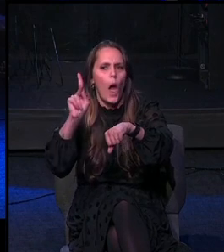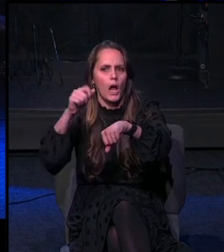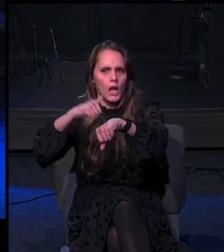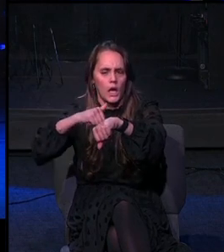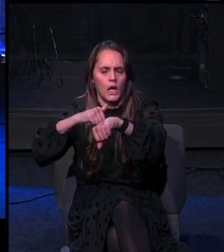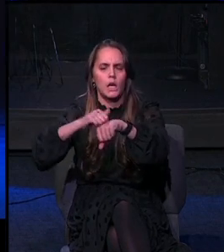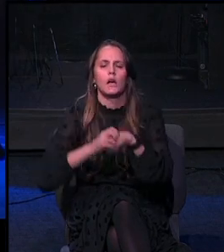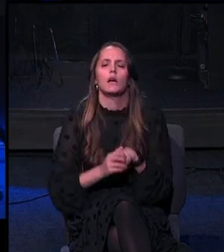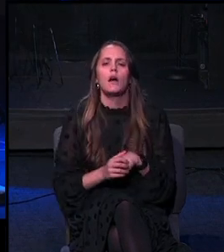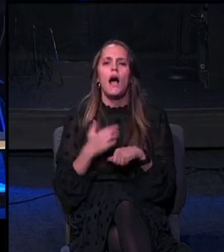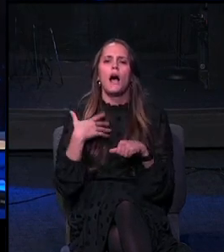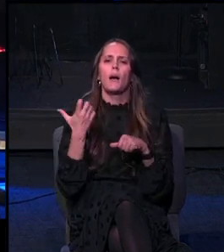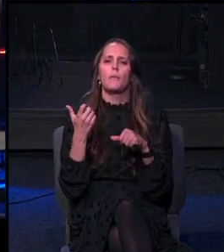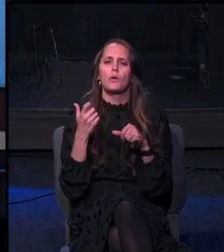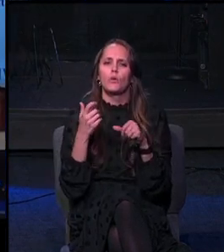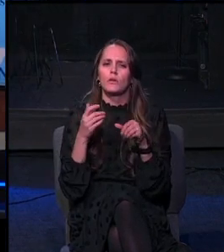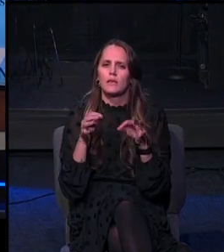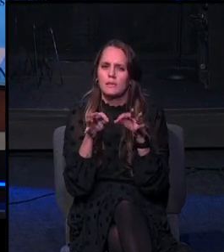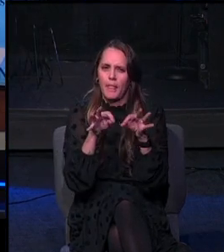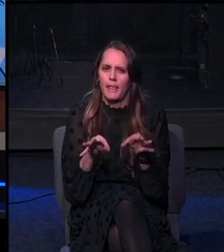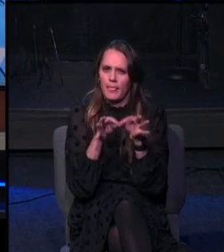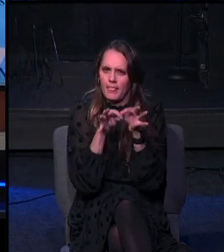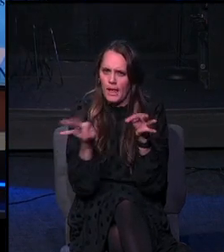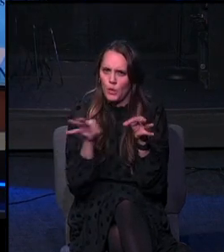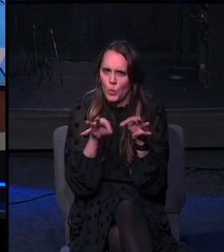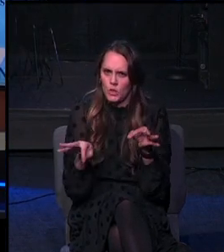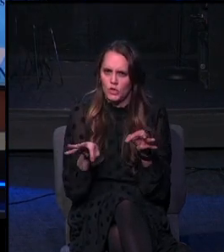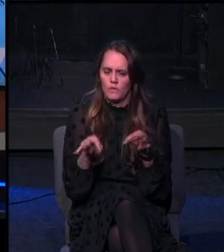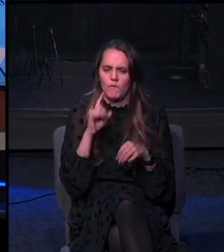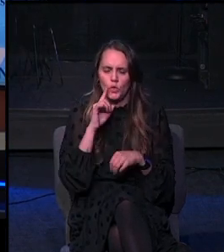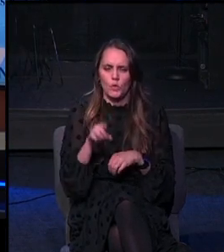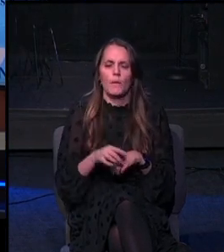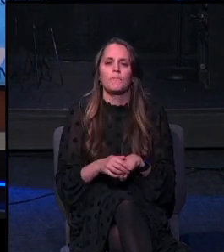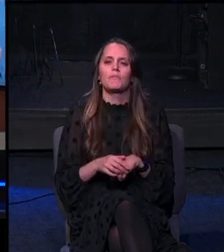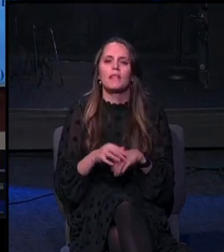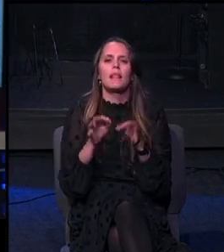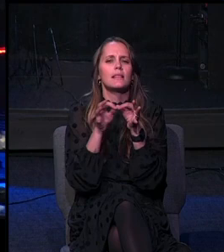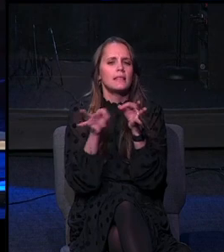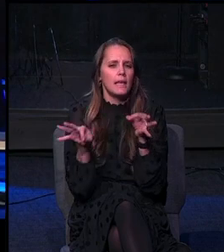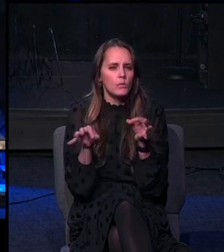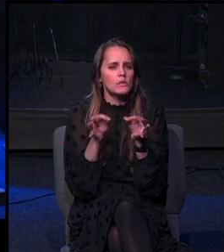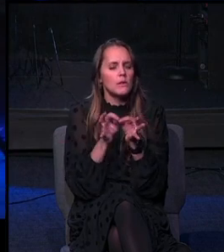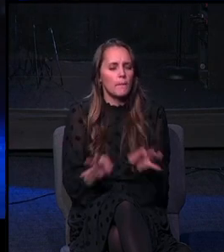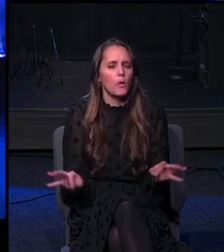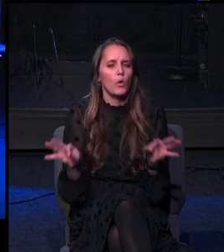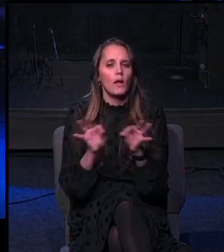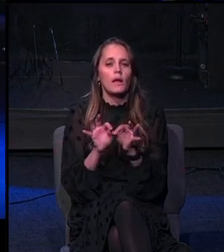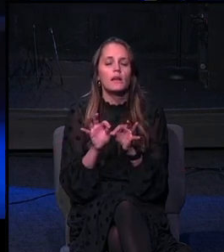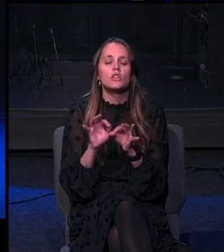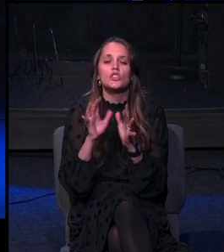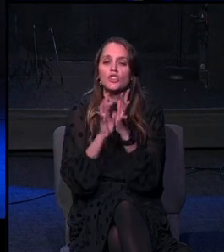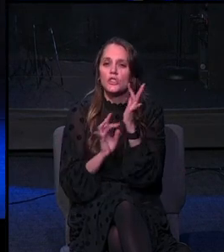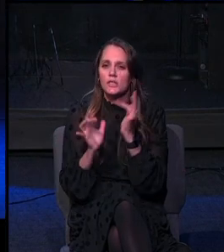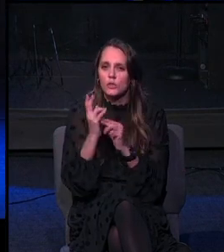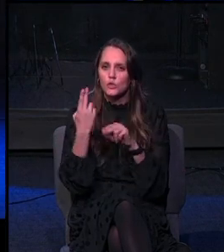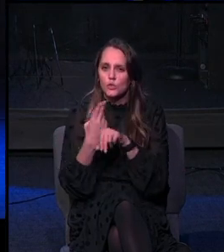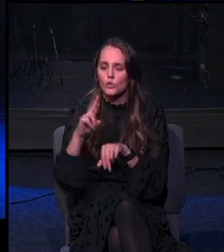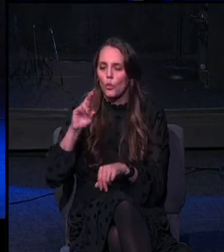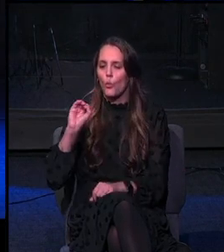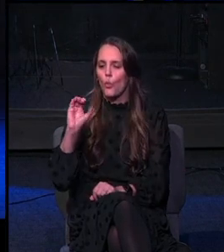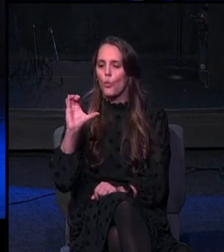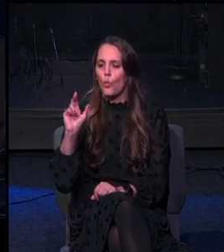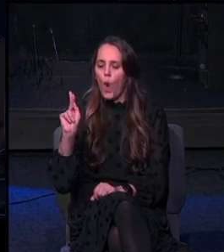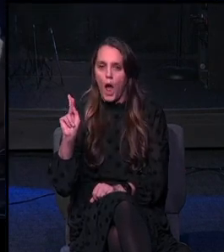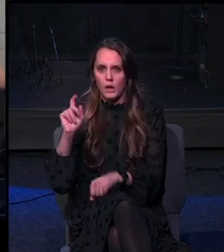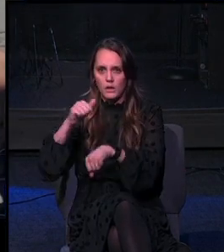I'm going to go a little bit language on you today because the language really matters. The language that Jesus used here is rock, but there's two different